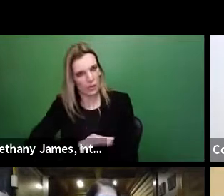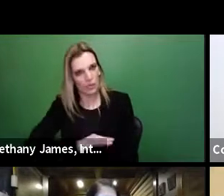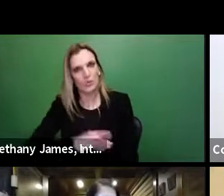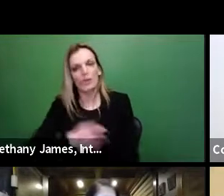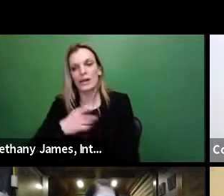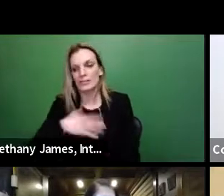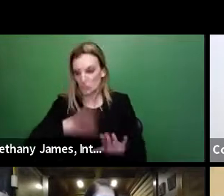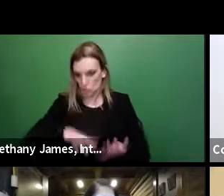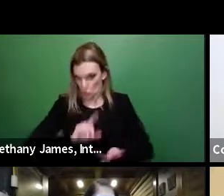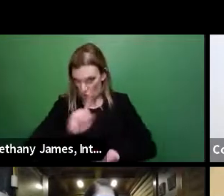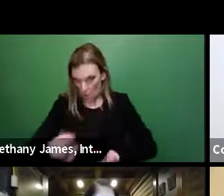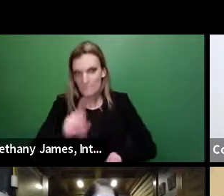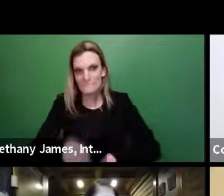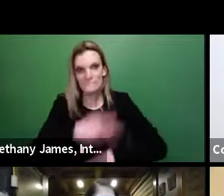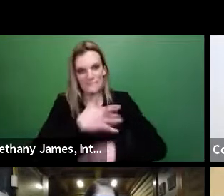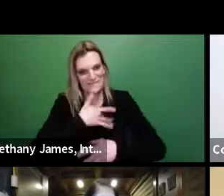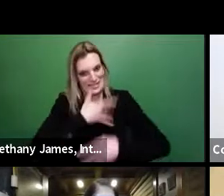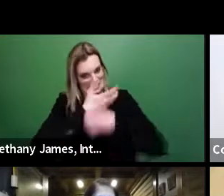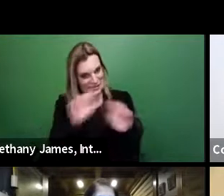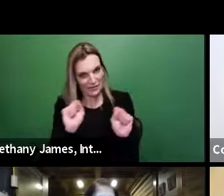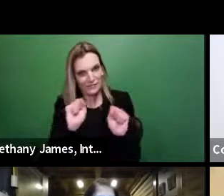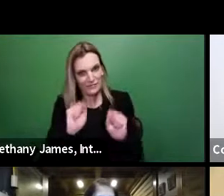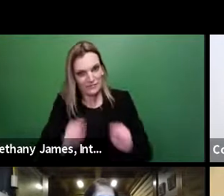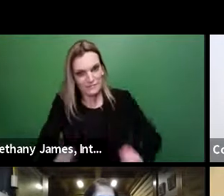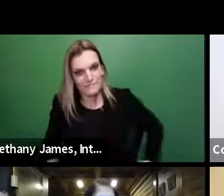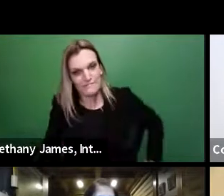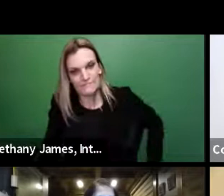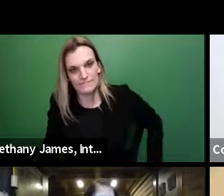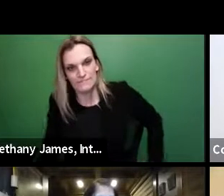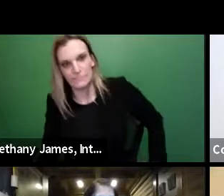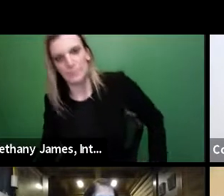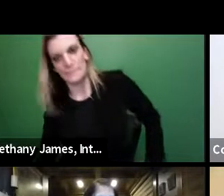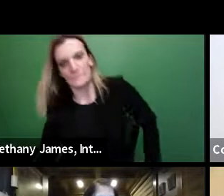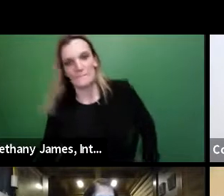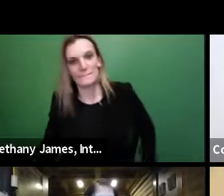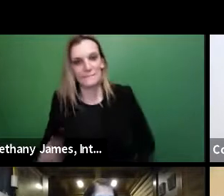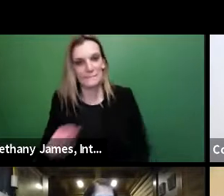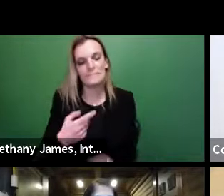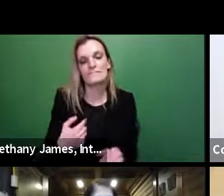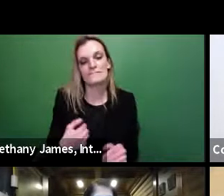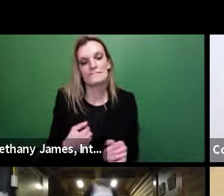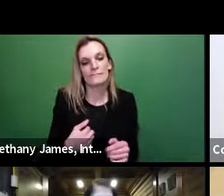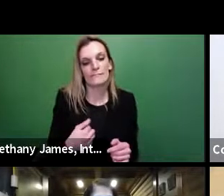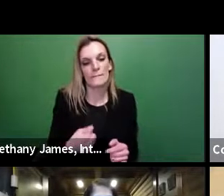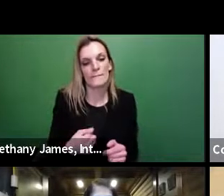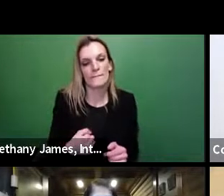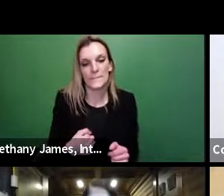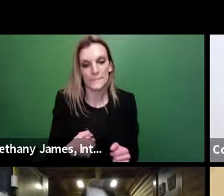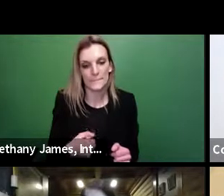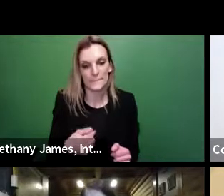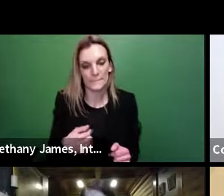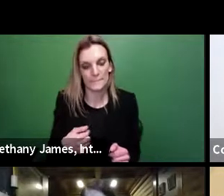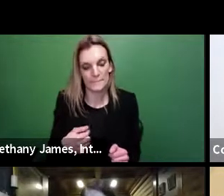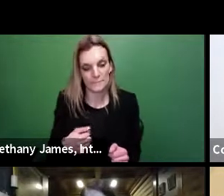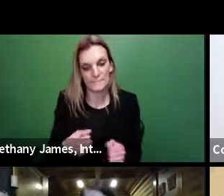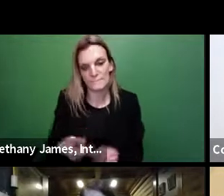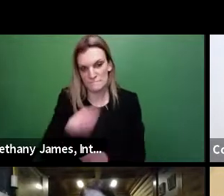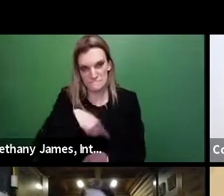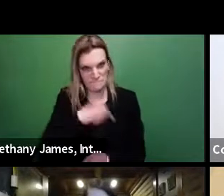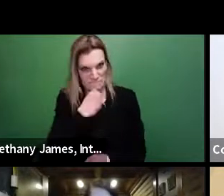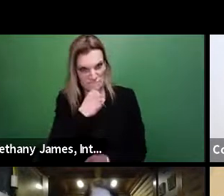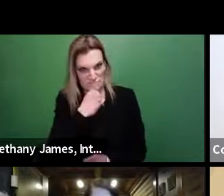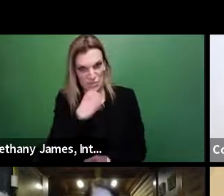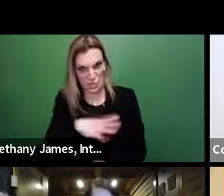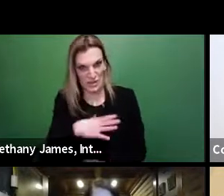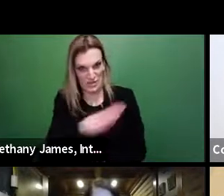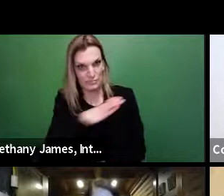outside the home again. So we at the Women's Commission have been working across the administration, across the government and sectors